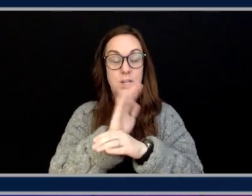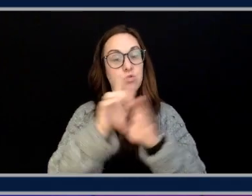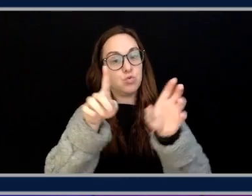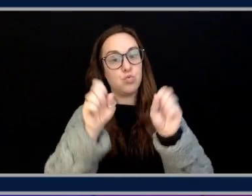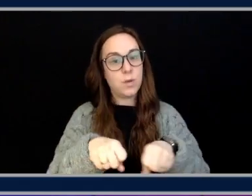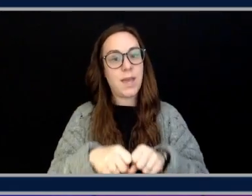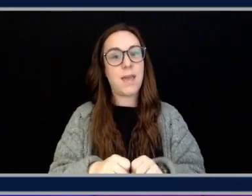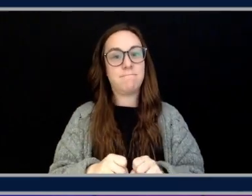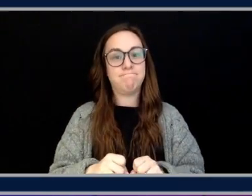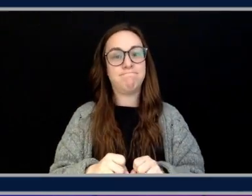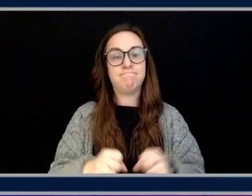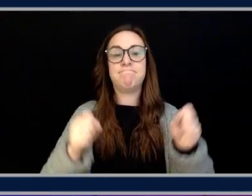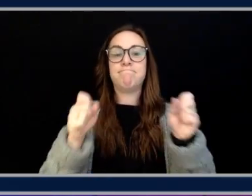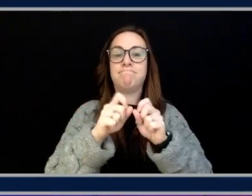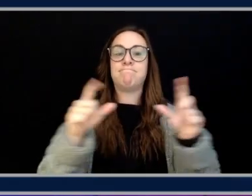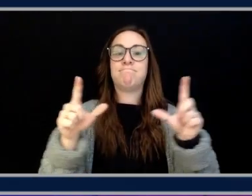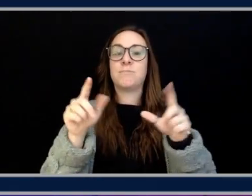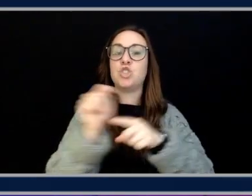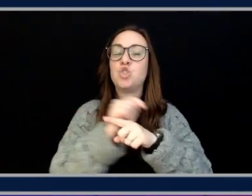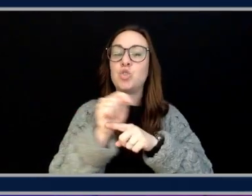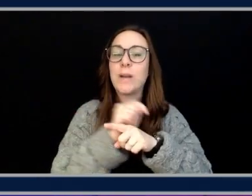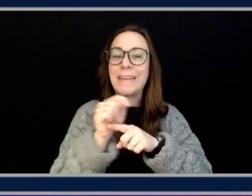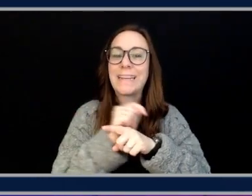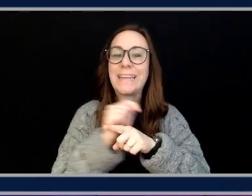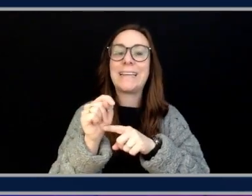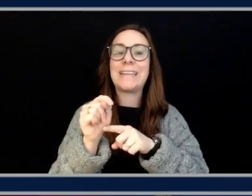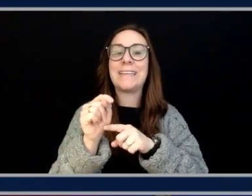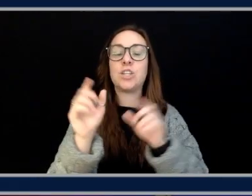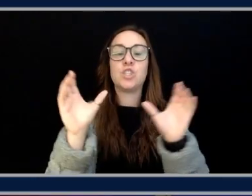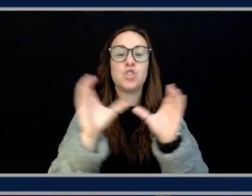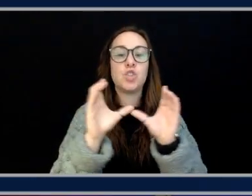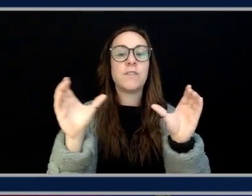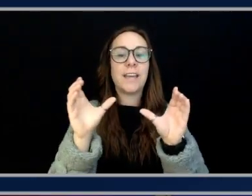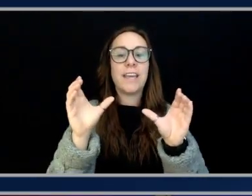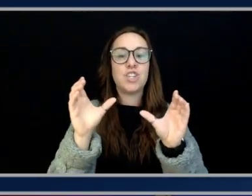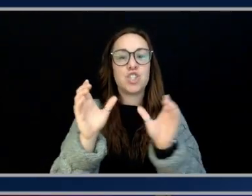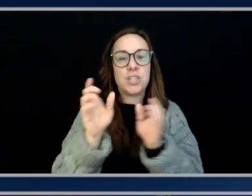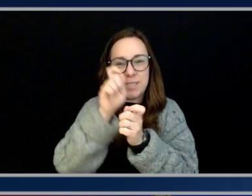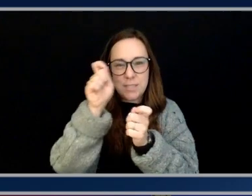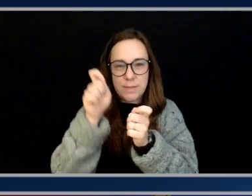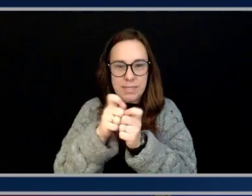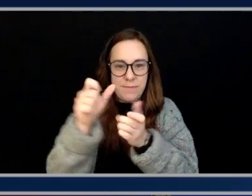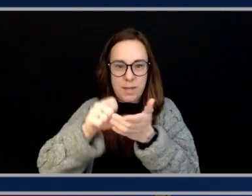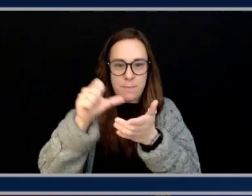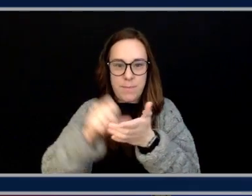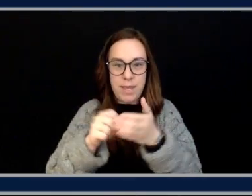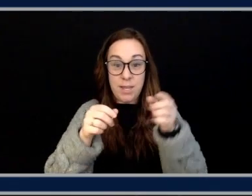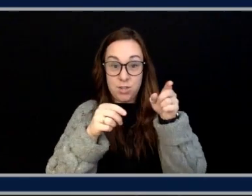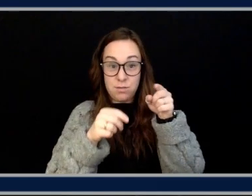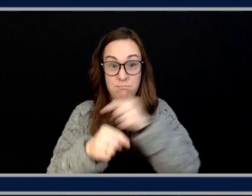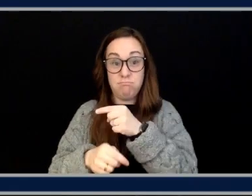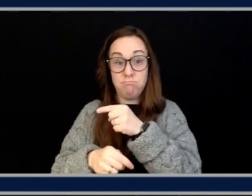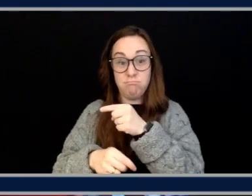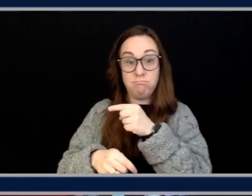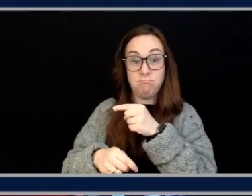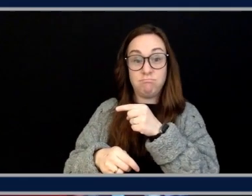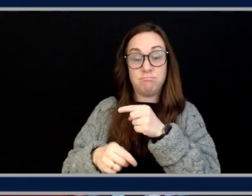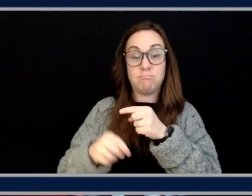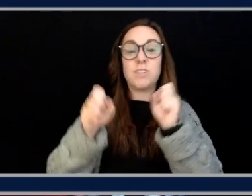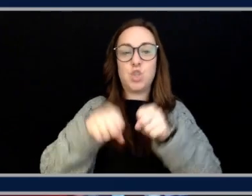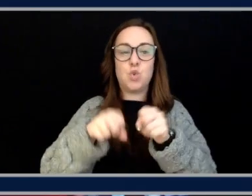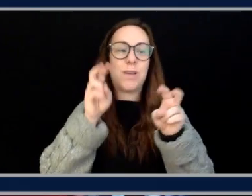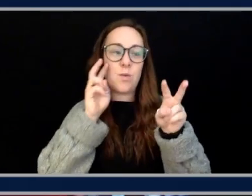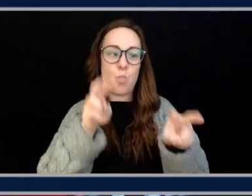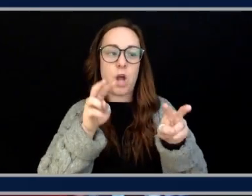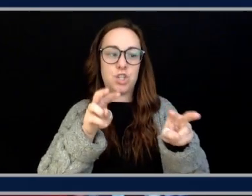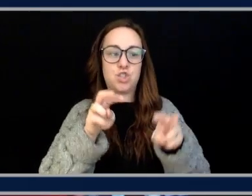the Training and Certification AWS Power Hour Security Specialty page. Perfect. Where you can watch it on demand. And this is how I was able to rattle off